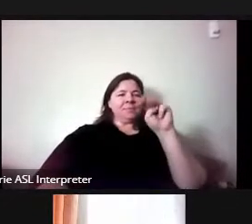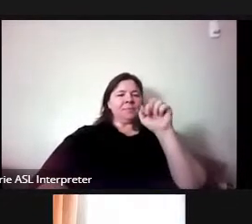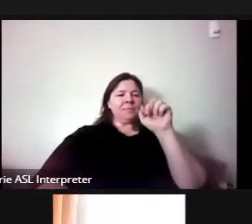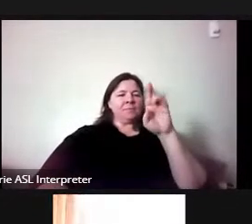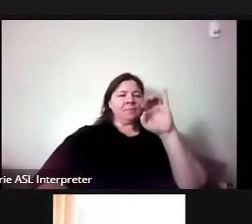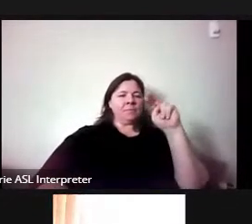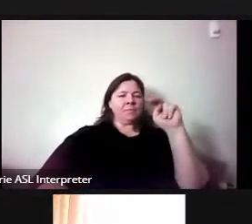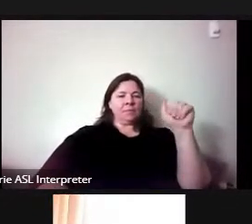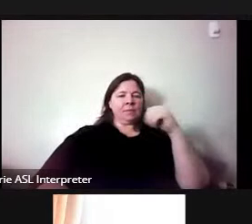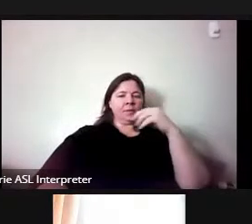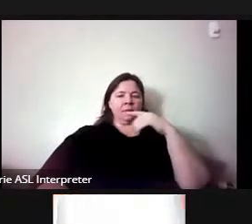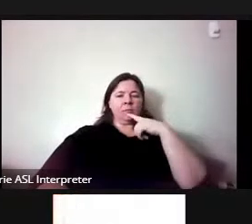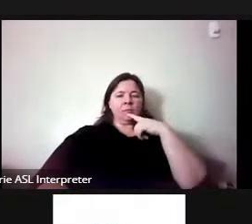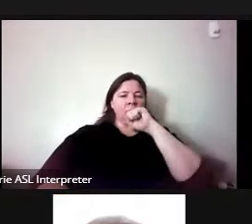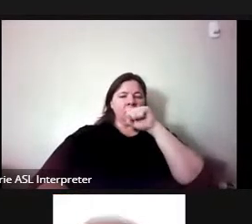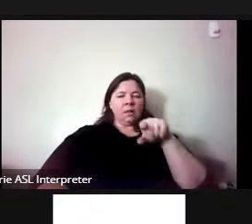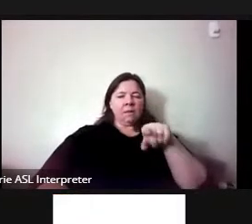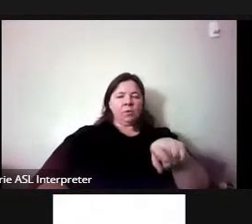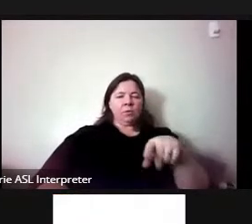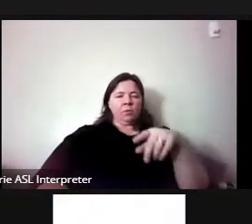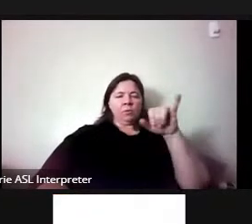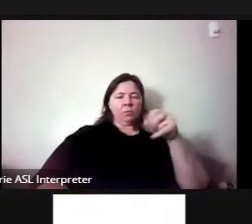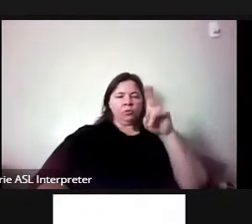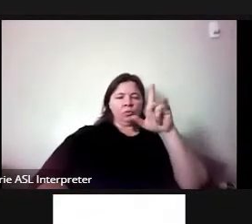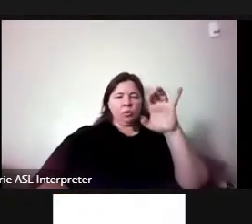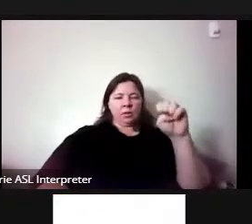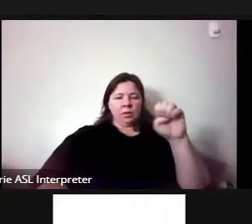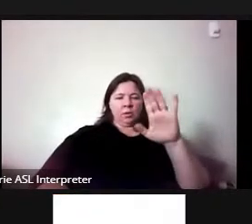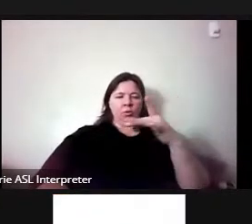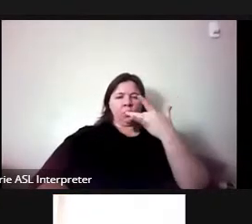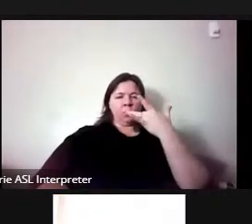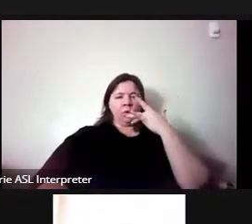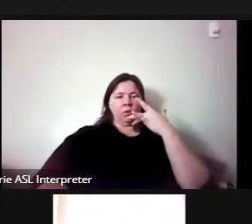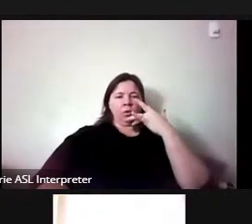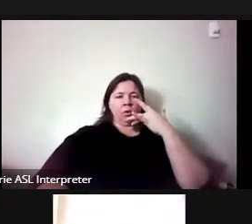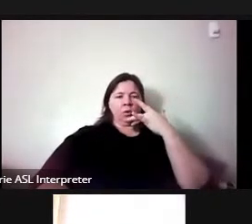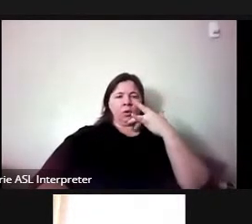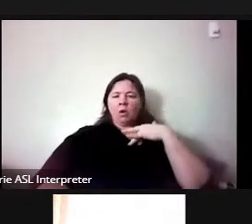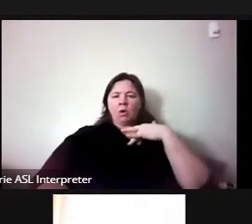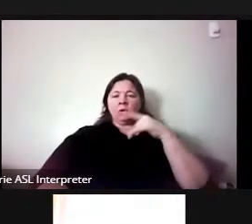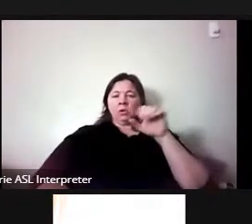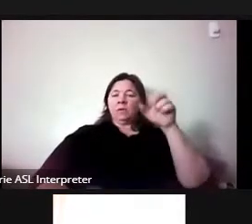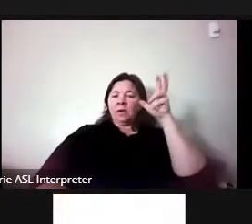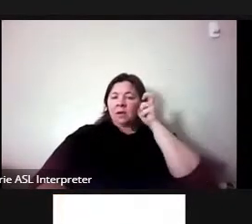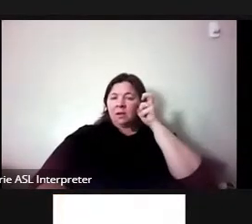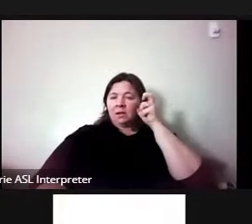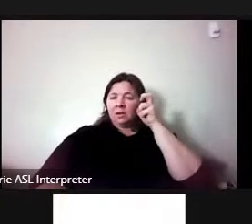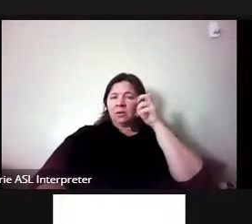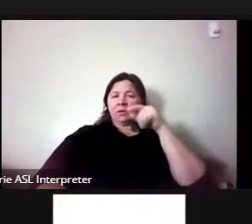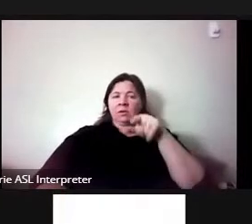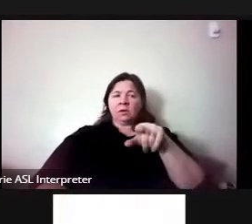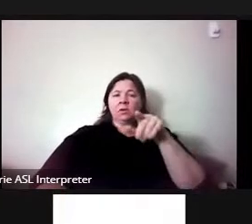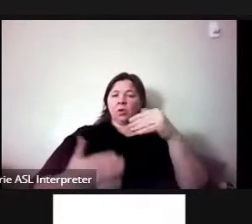Julie, we just absolutely love you and your heart. You can hear it, guys. You know, if you are new here, if you're a new founder, if you're just a